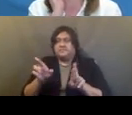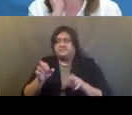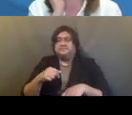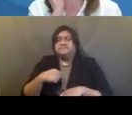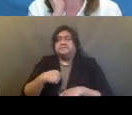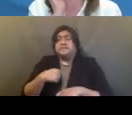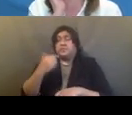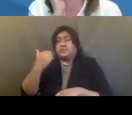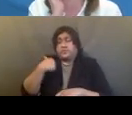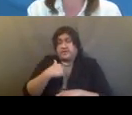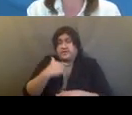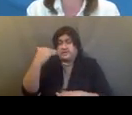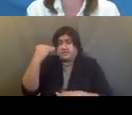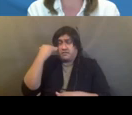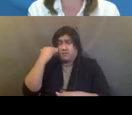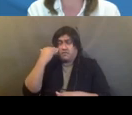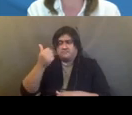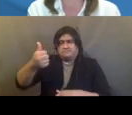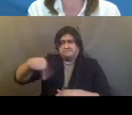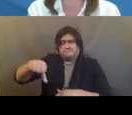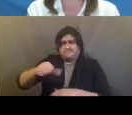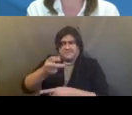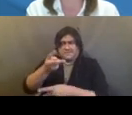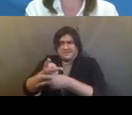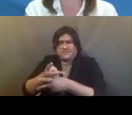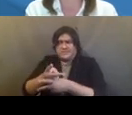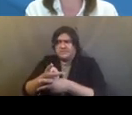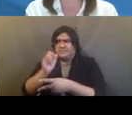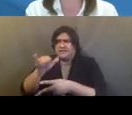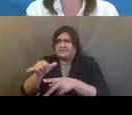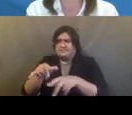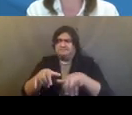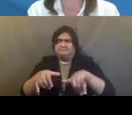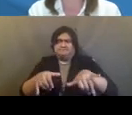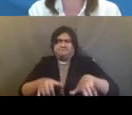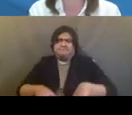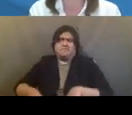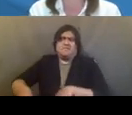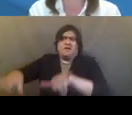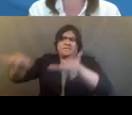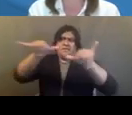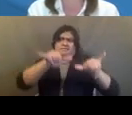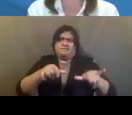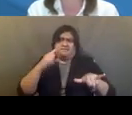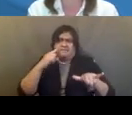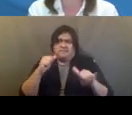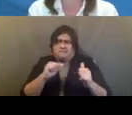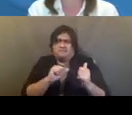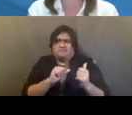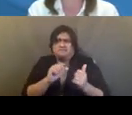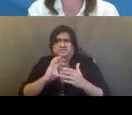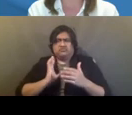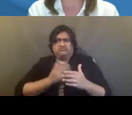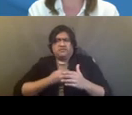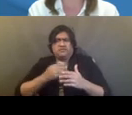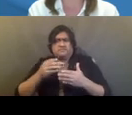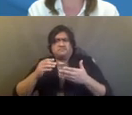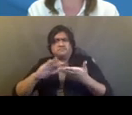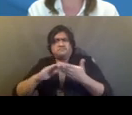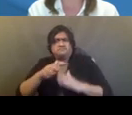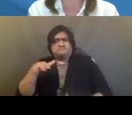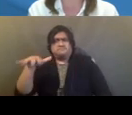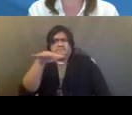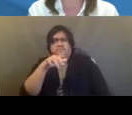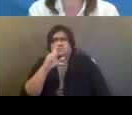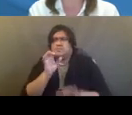or direct refusal of care has historically been very common for the transgender population. And I think it's important for us as a health system to